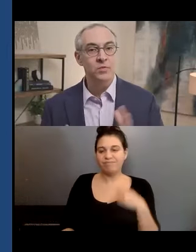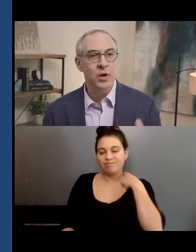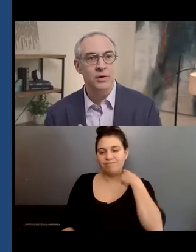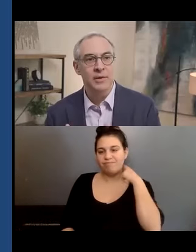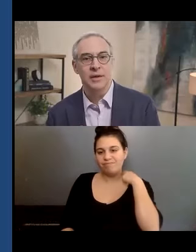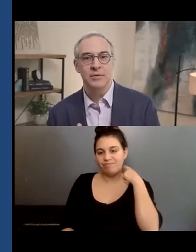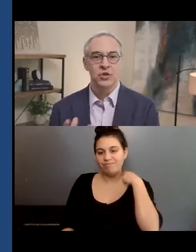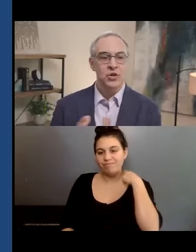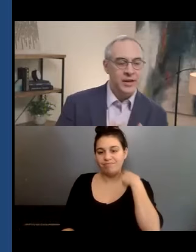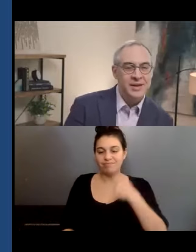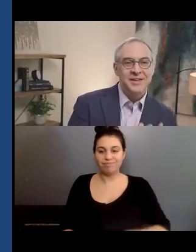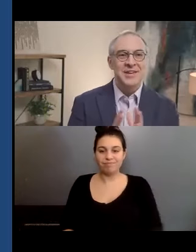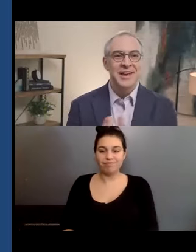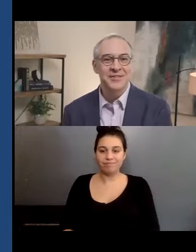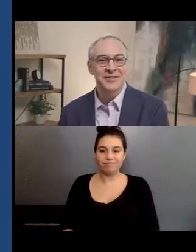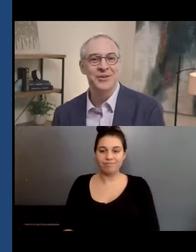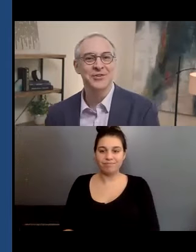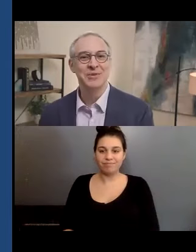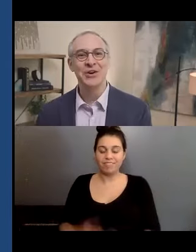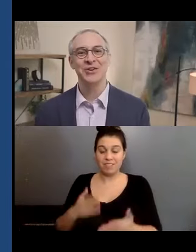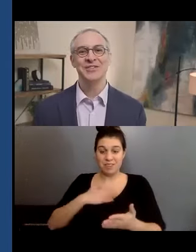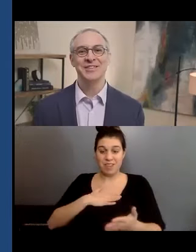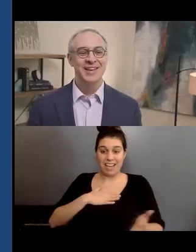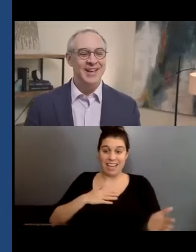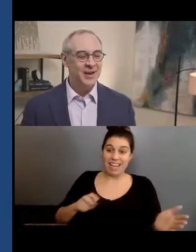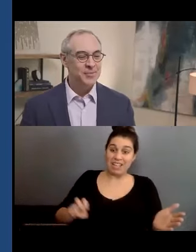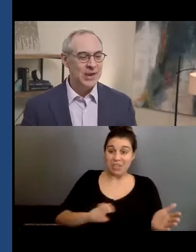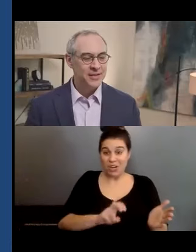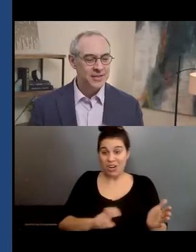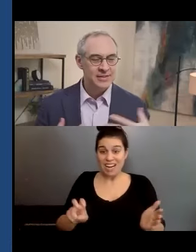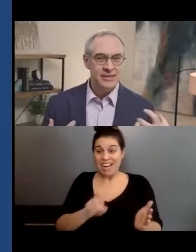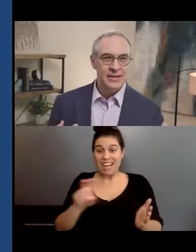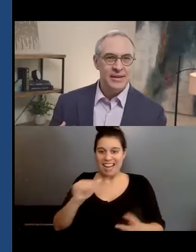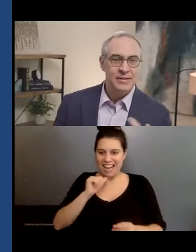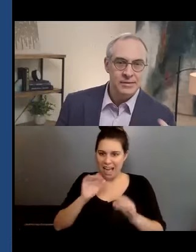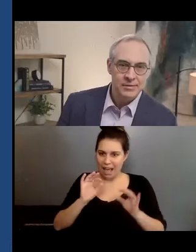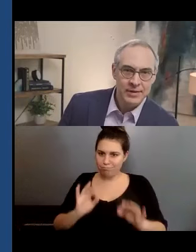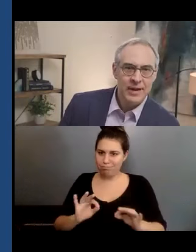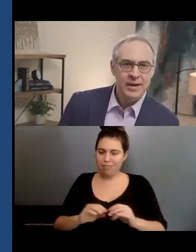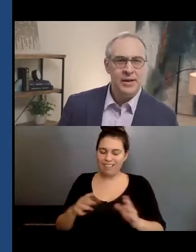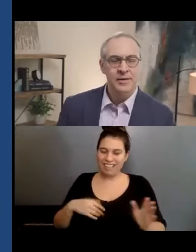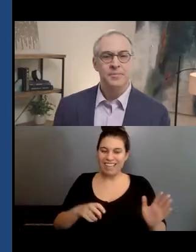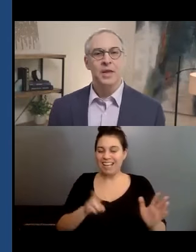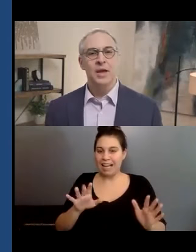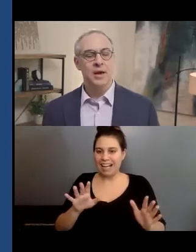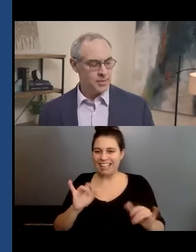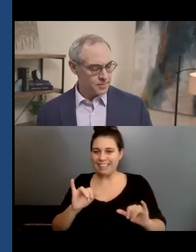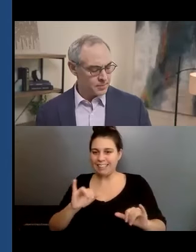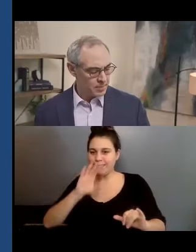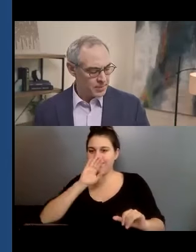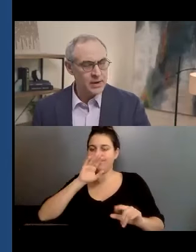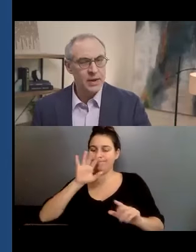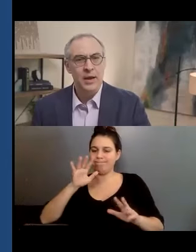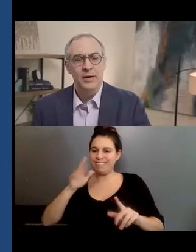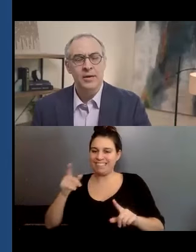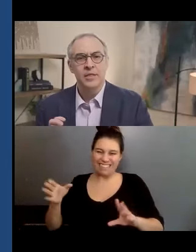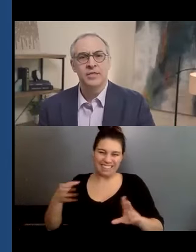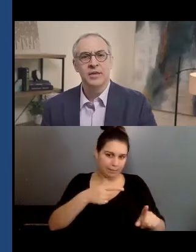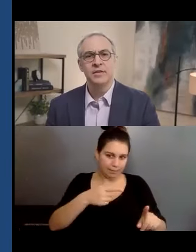This is where my journey took some turns. We had this interesting data,